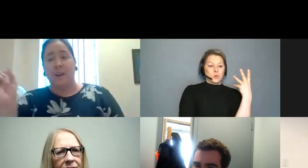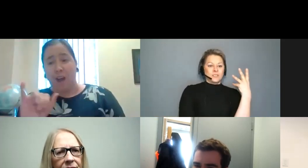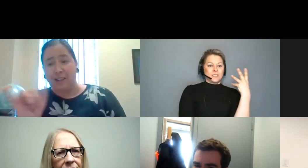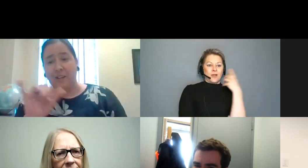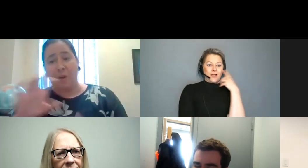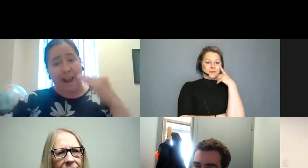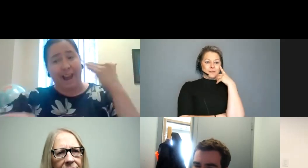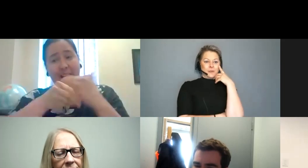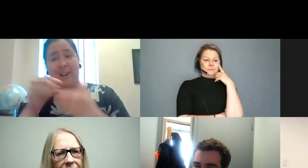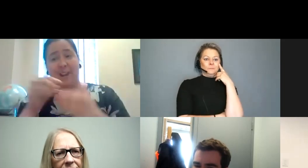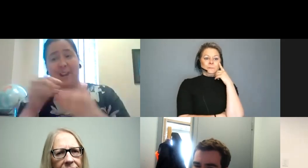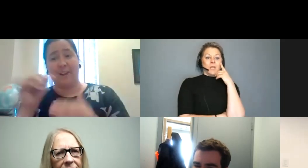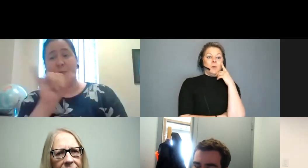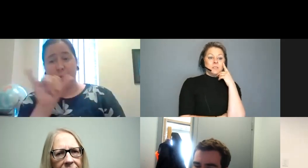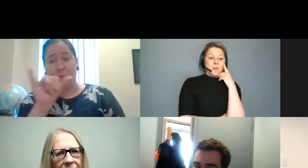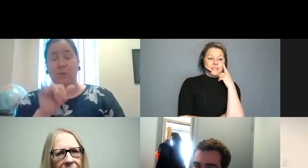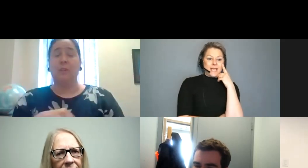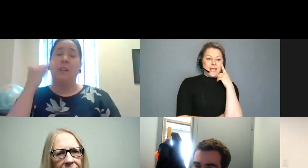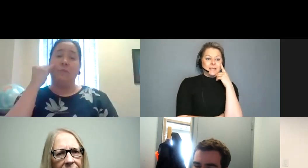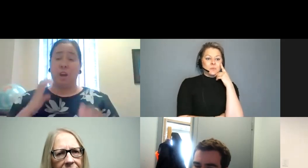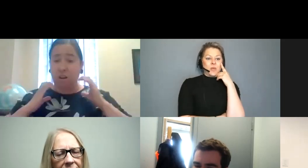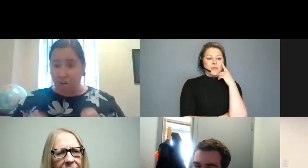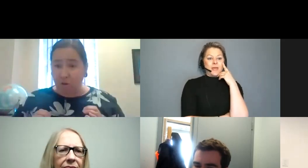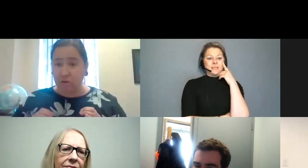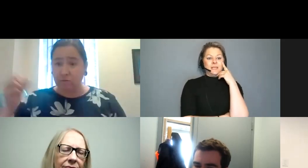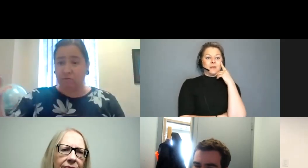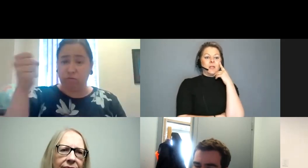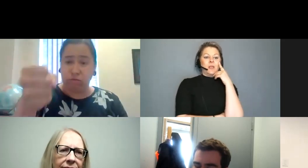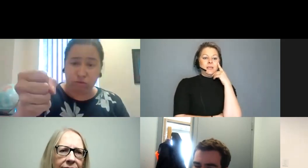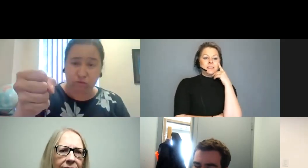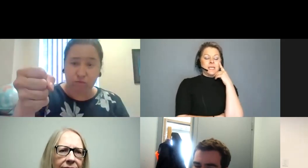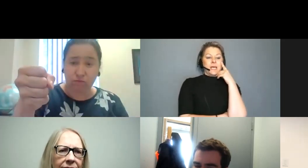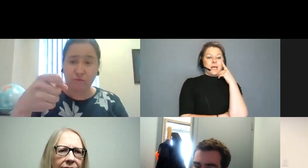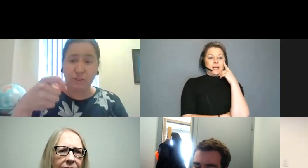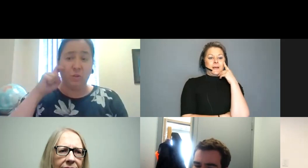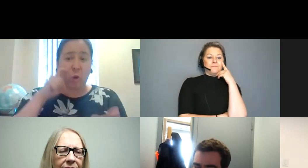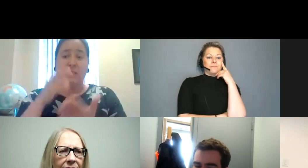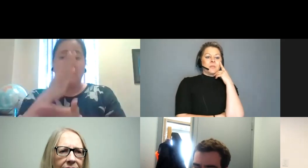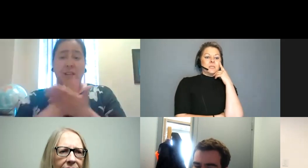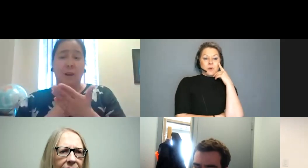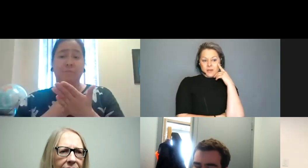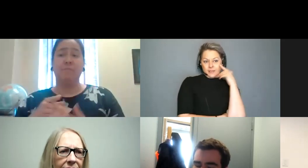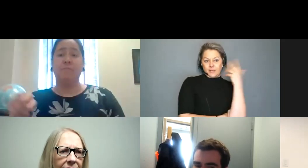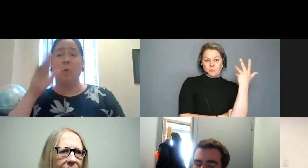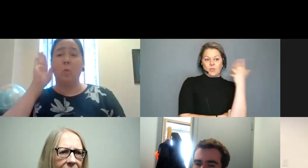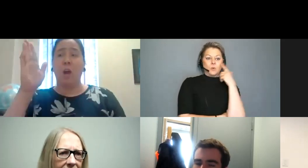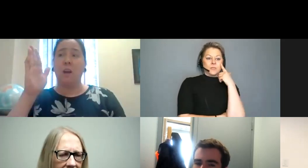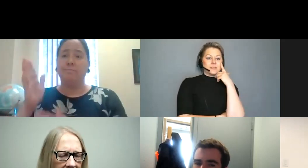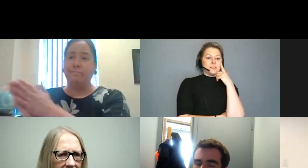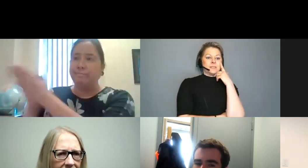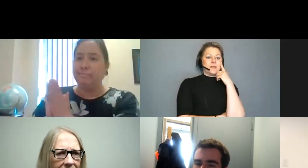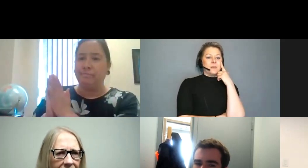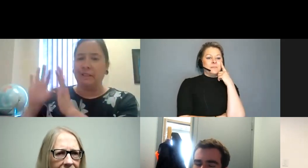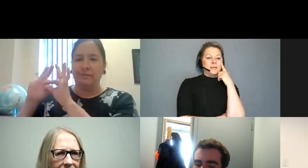of the choices are offered. I also wanted to add as well that if a client is brought in, and we